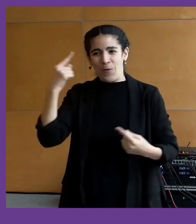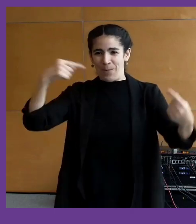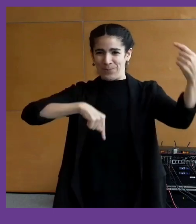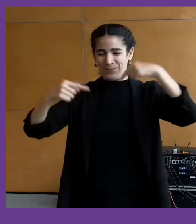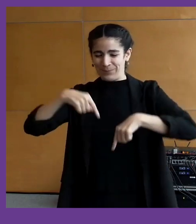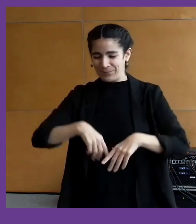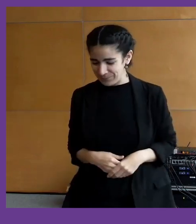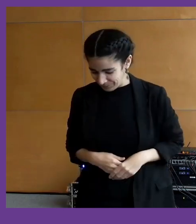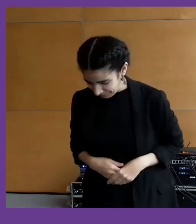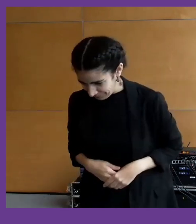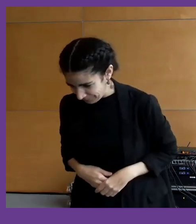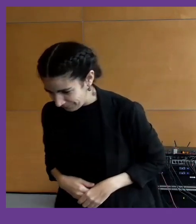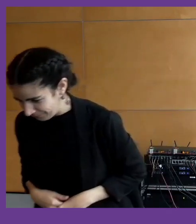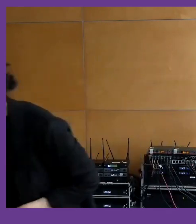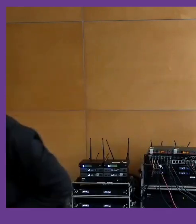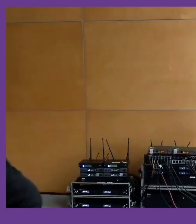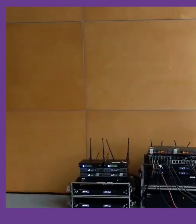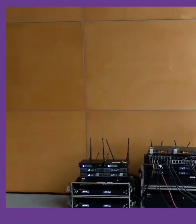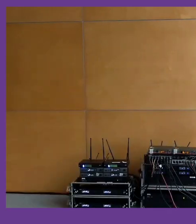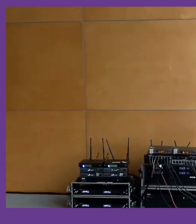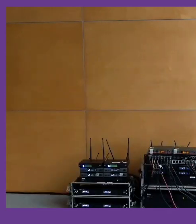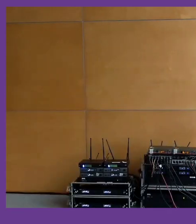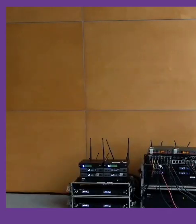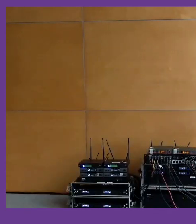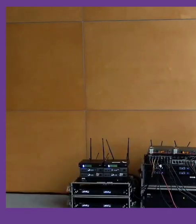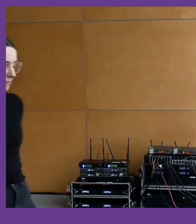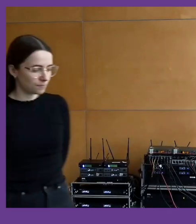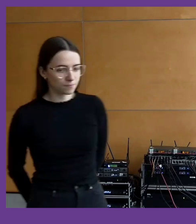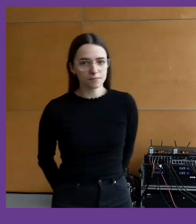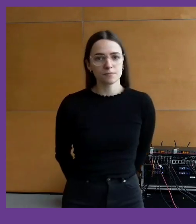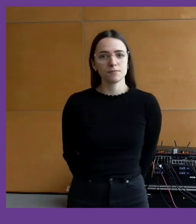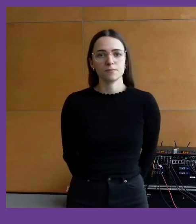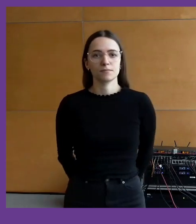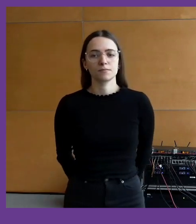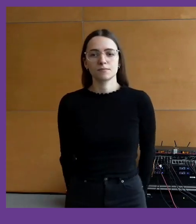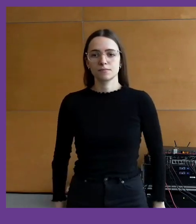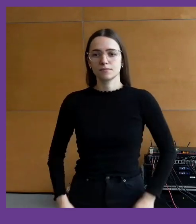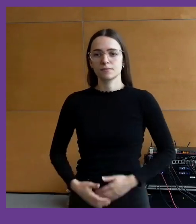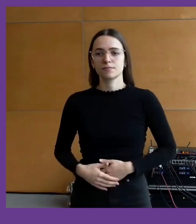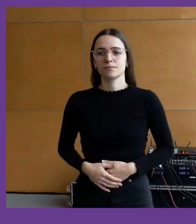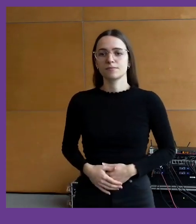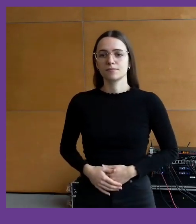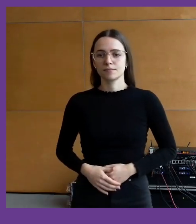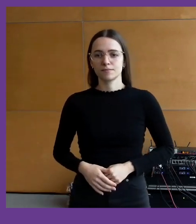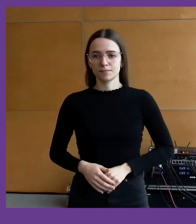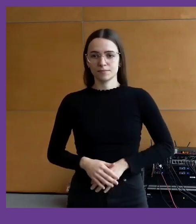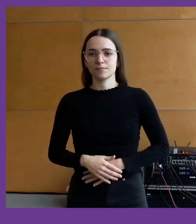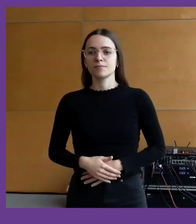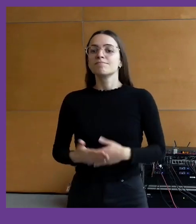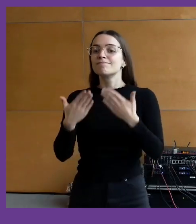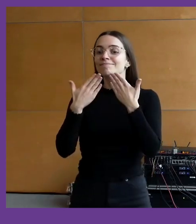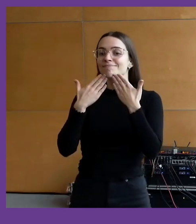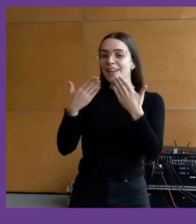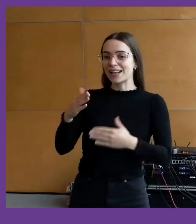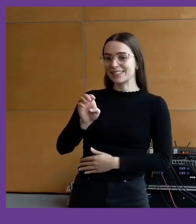Thank you very much, Dilio. And online we have the mother, the alma mater of the